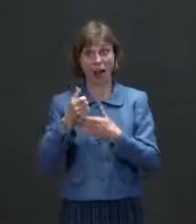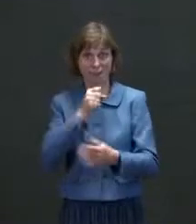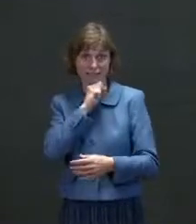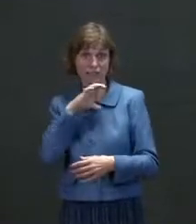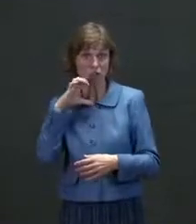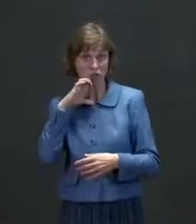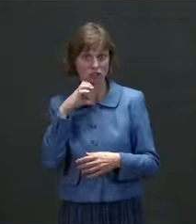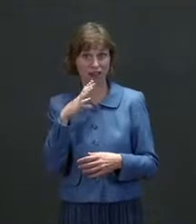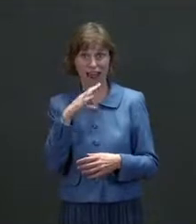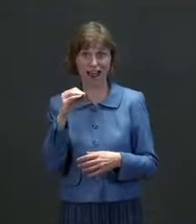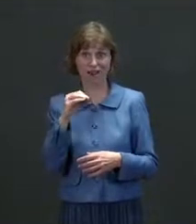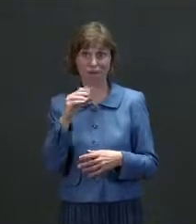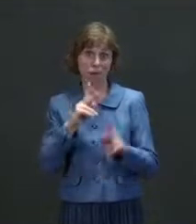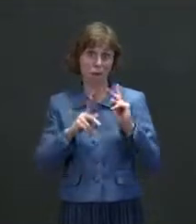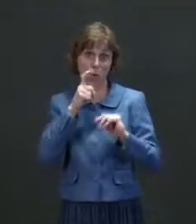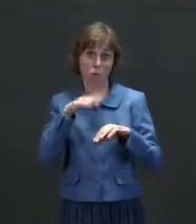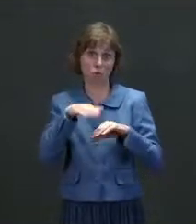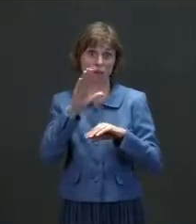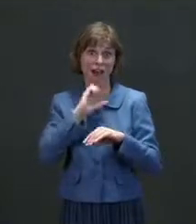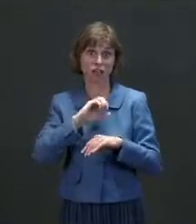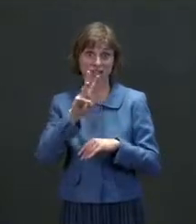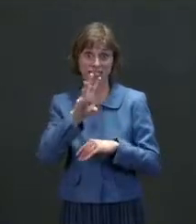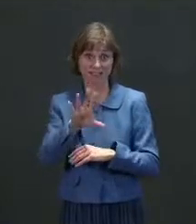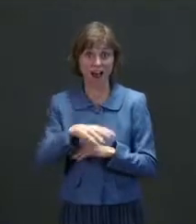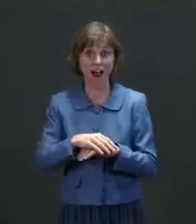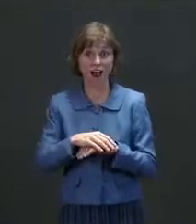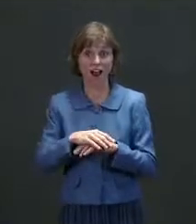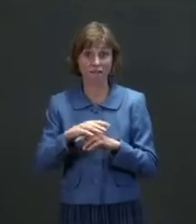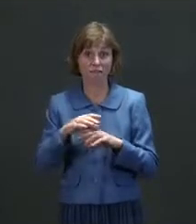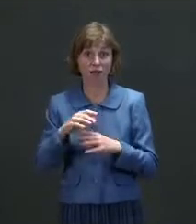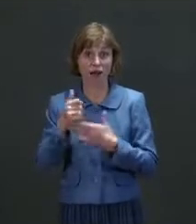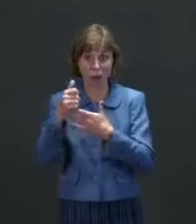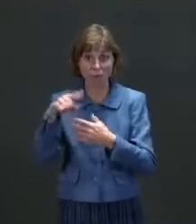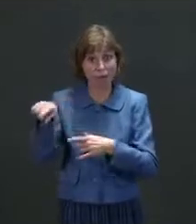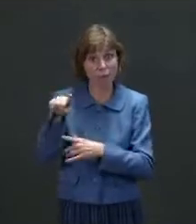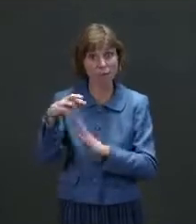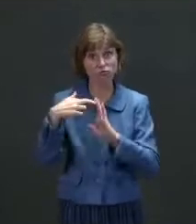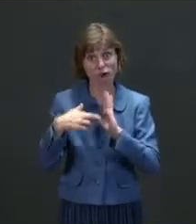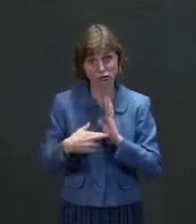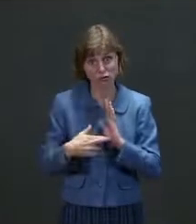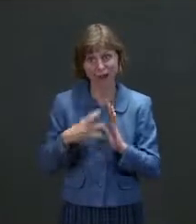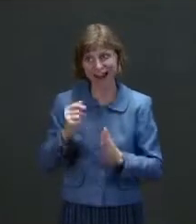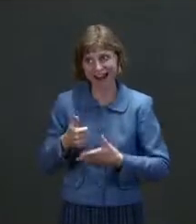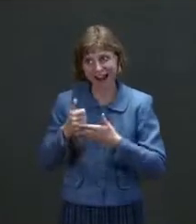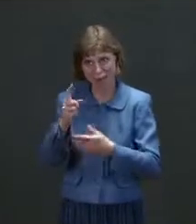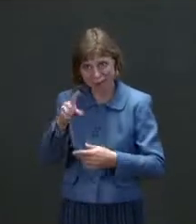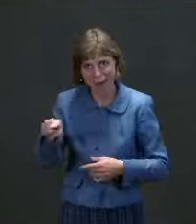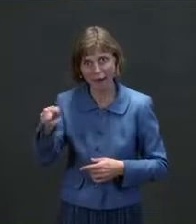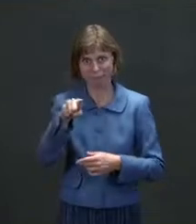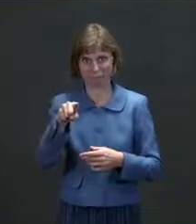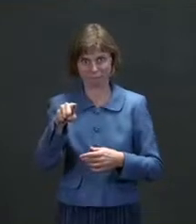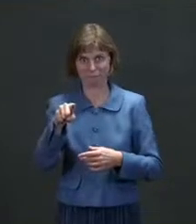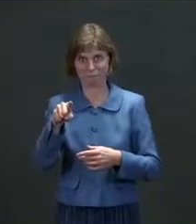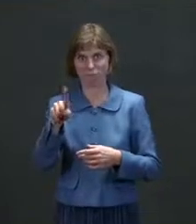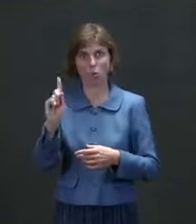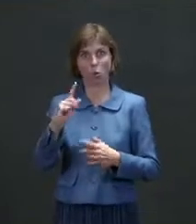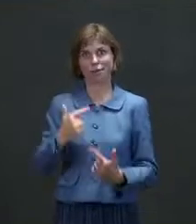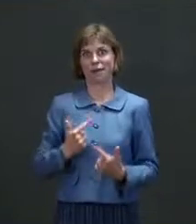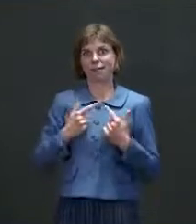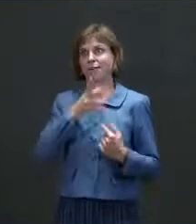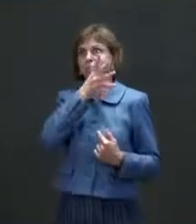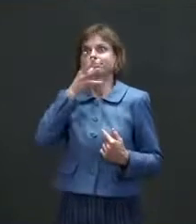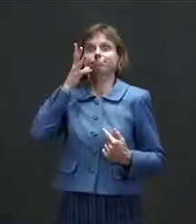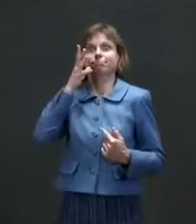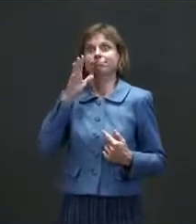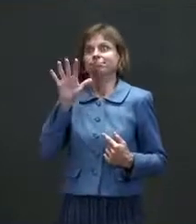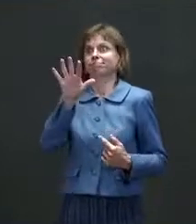those 65 or plus to be able to register and to be able to help them also enroll or do whatever it takes